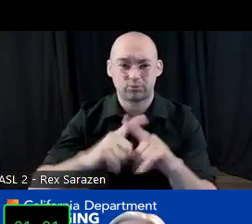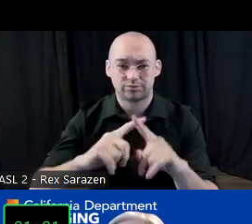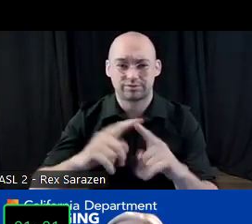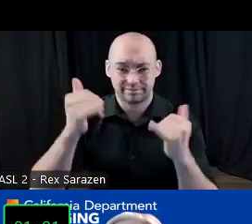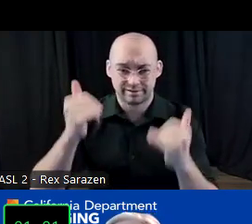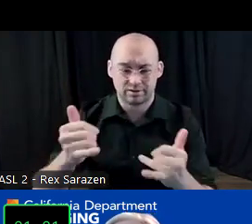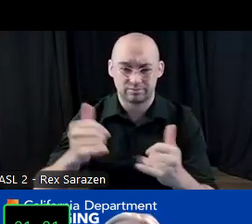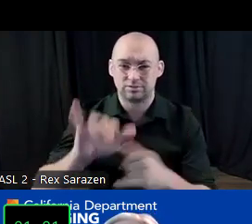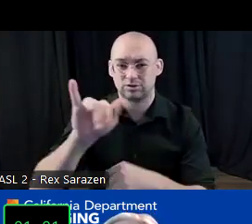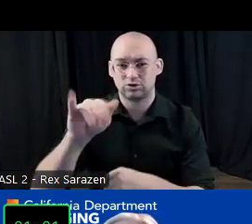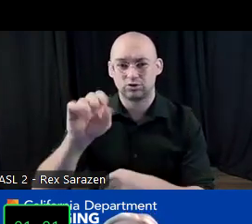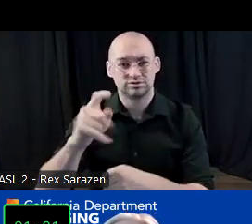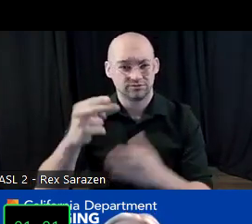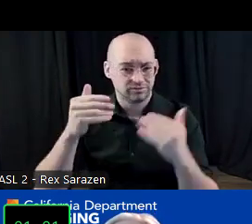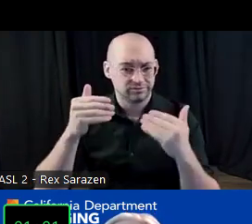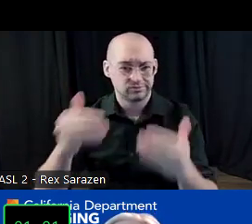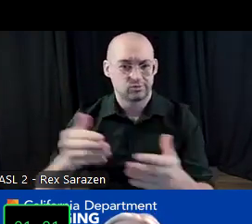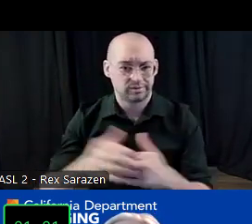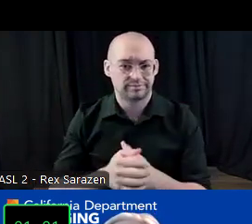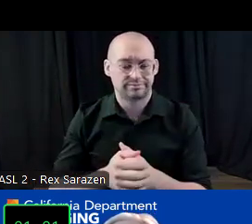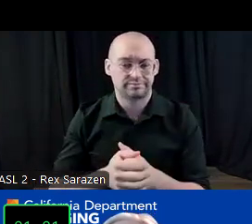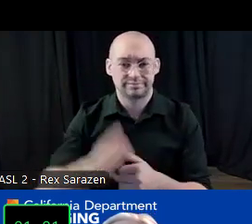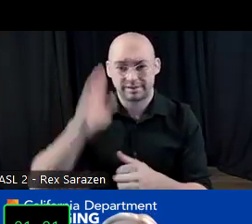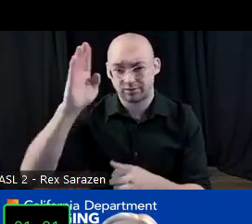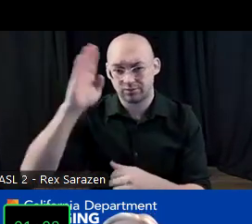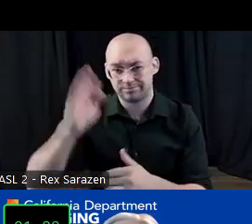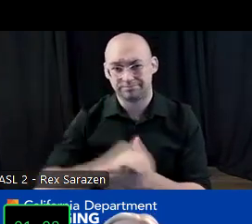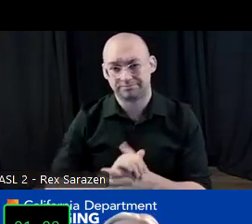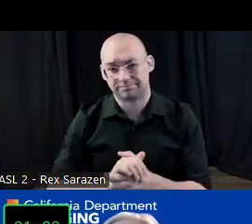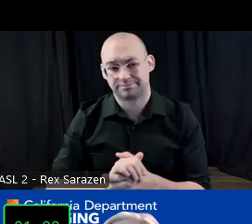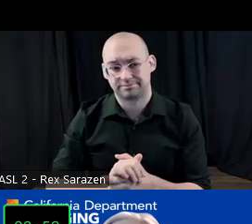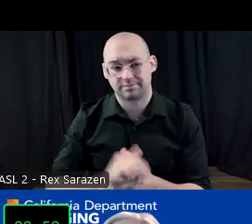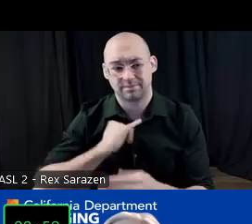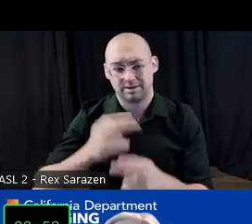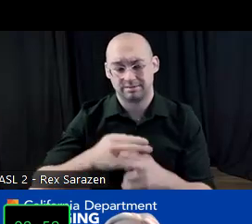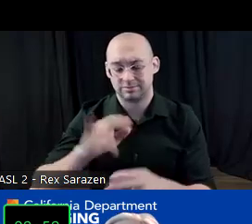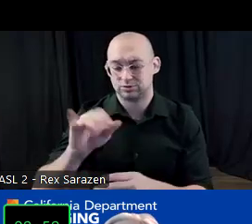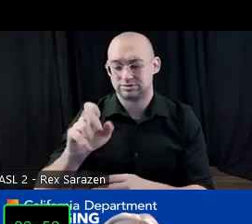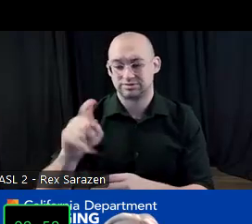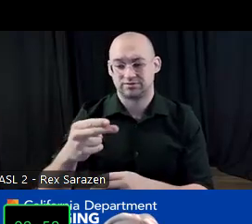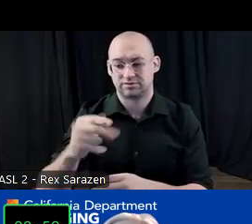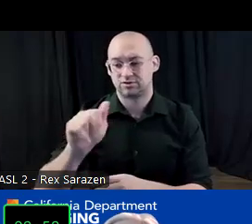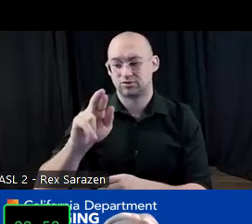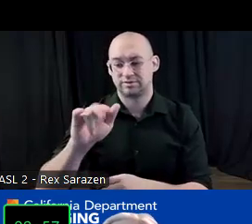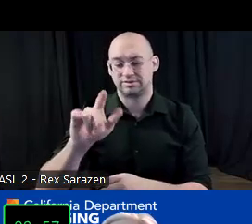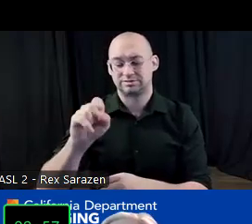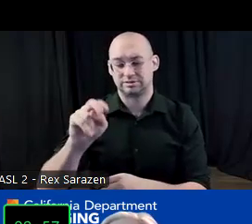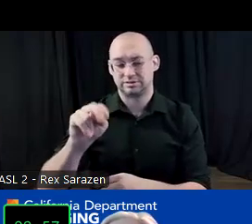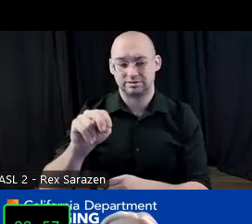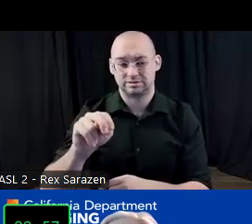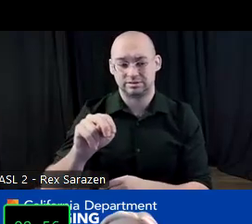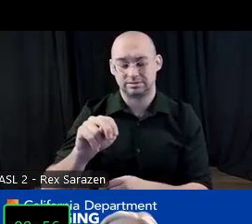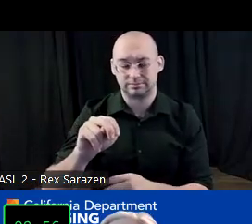Joseph, you may go ahead. Hello, my name is Joseph Wilson. I'm